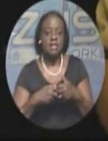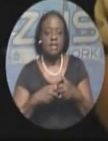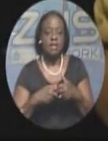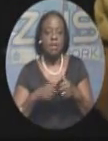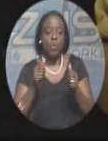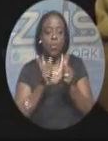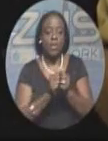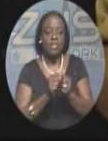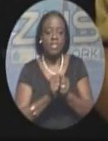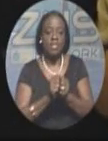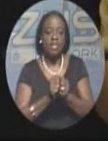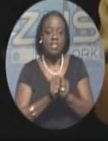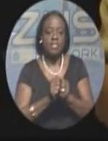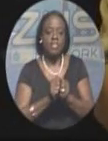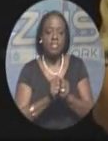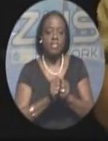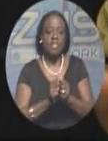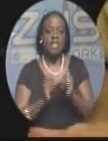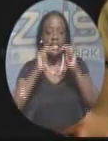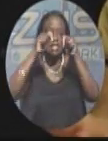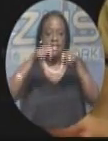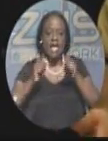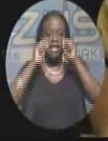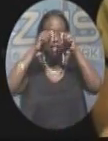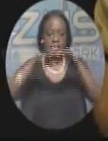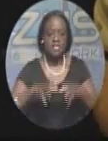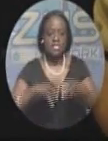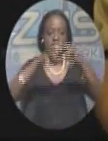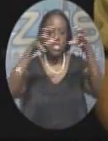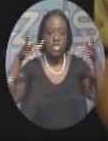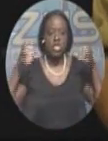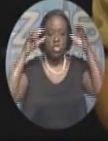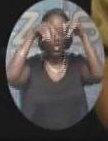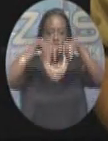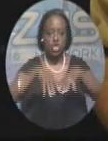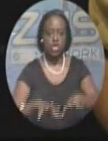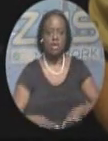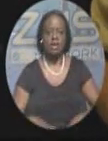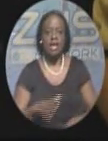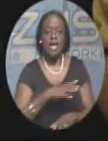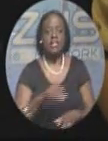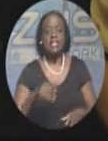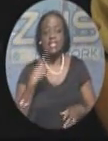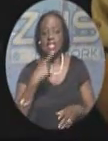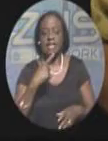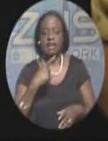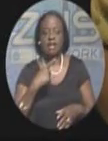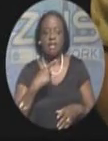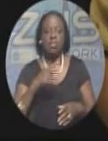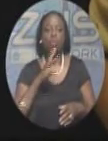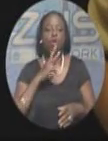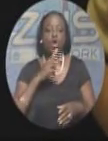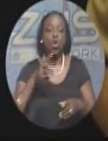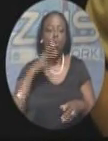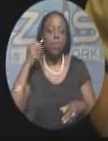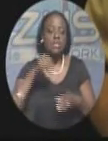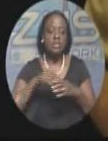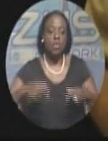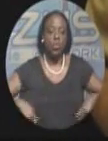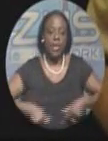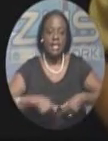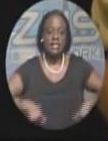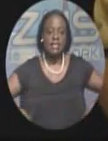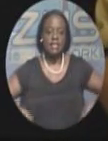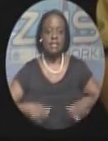surge, indicating that salt water was now inland, and some people indicating that it was at their waist. We recognized that we couldn't ignore